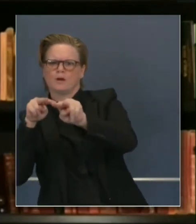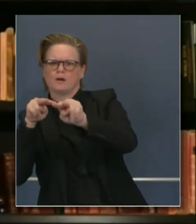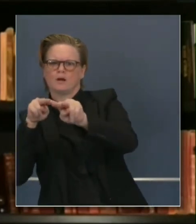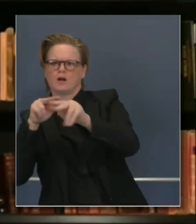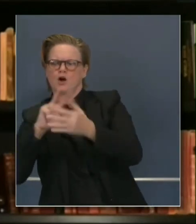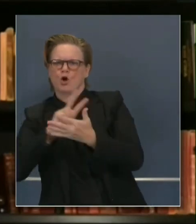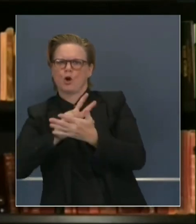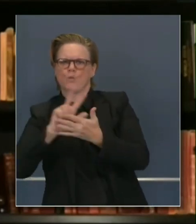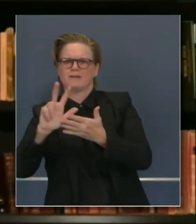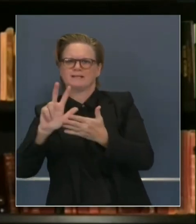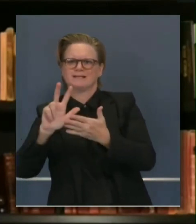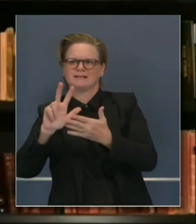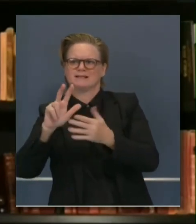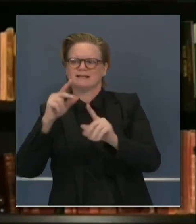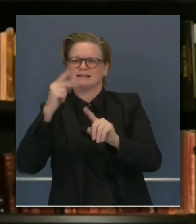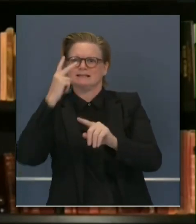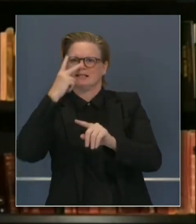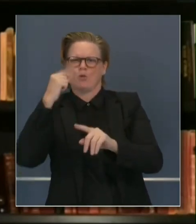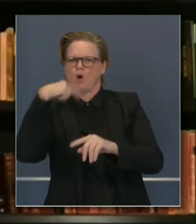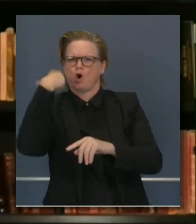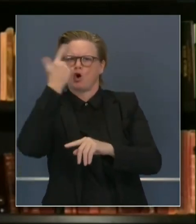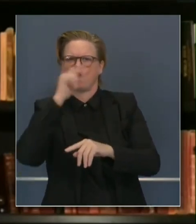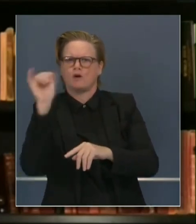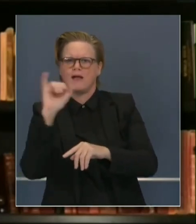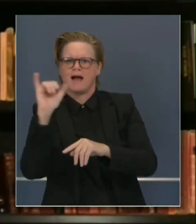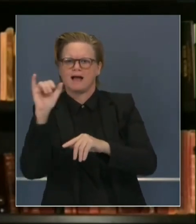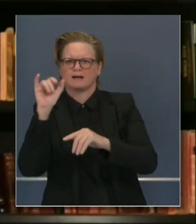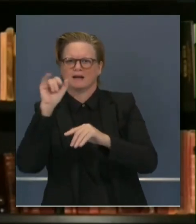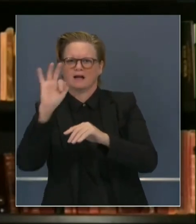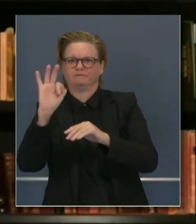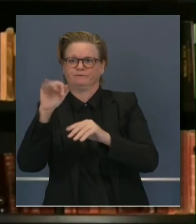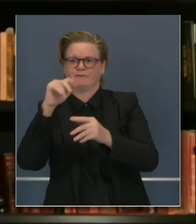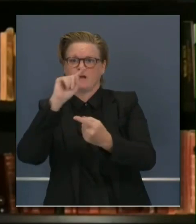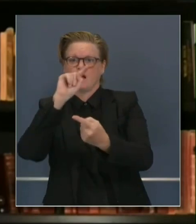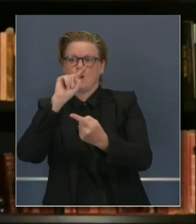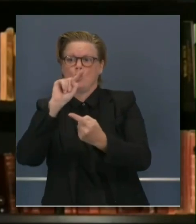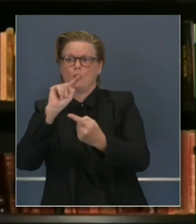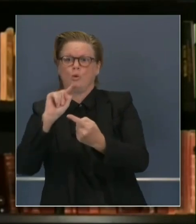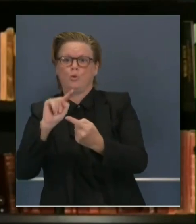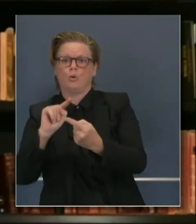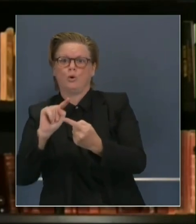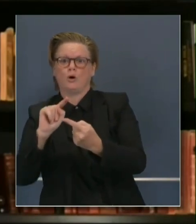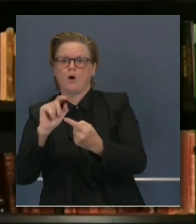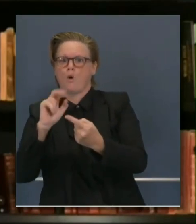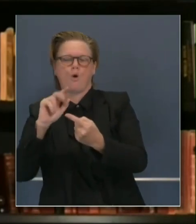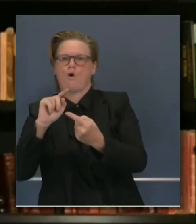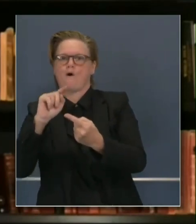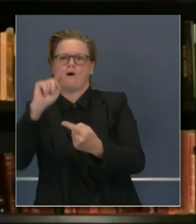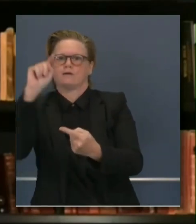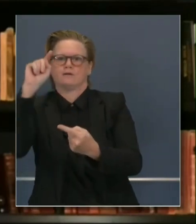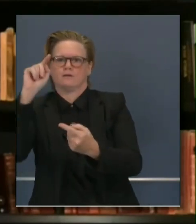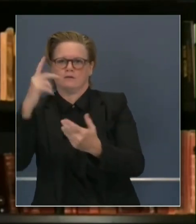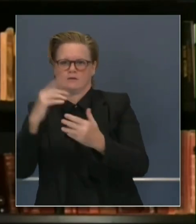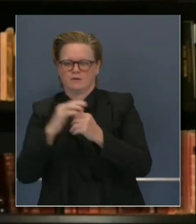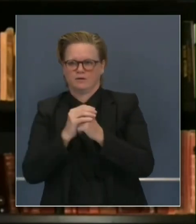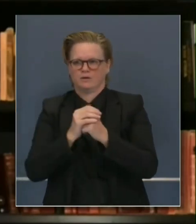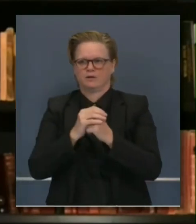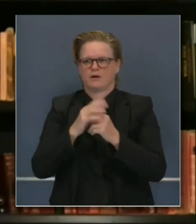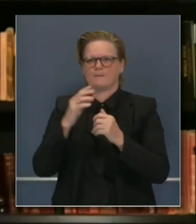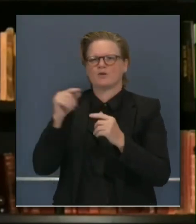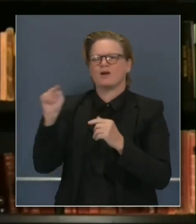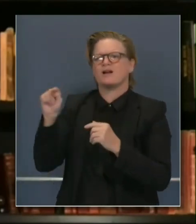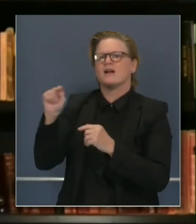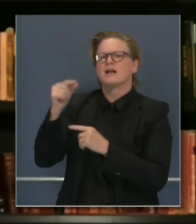and what our expectations are. And Dr. Galley, now we'll turn it over to him to talk about how one gets off